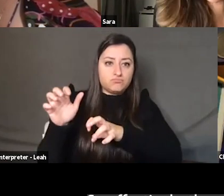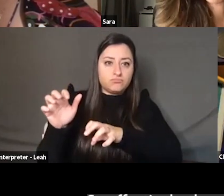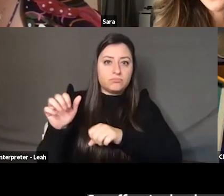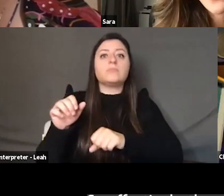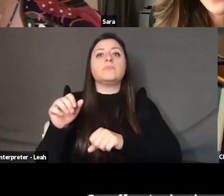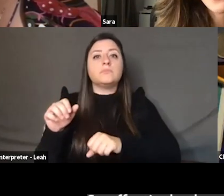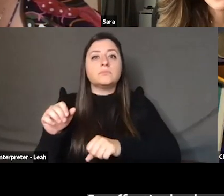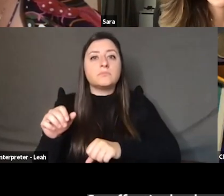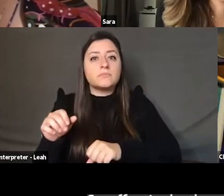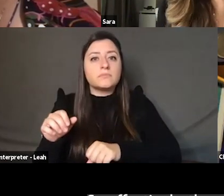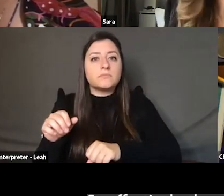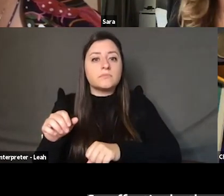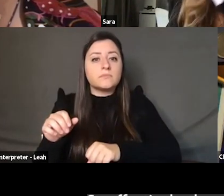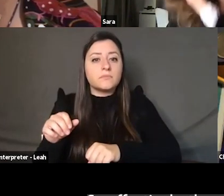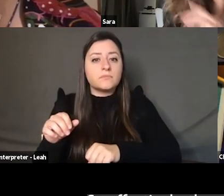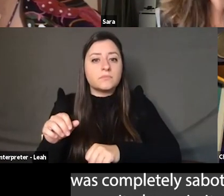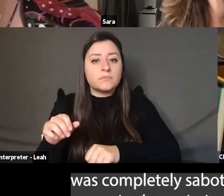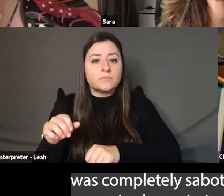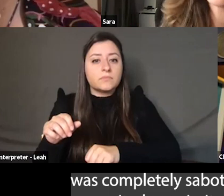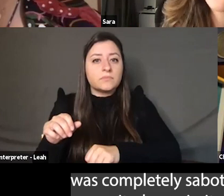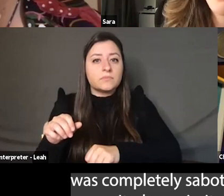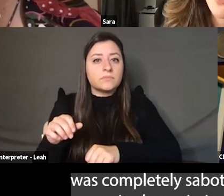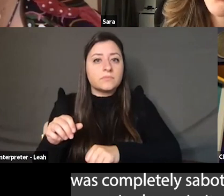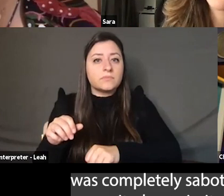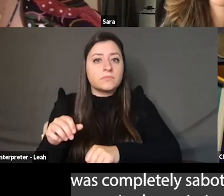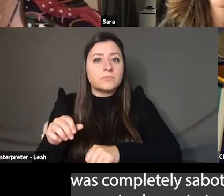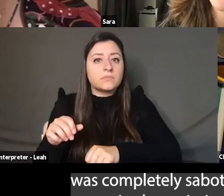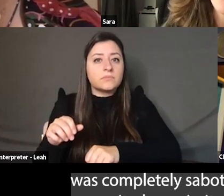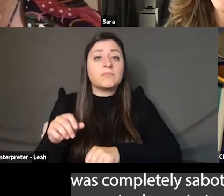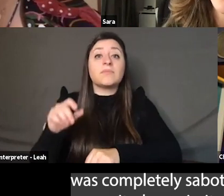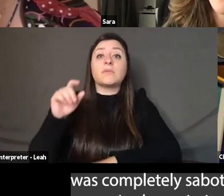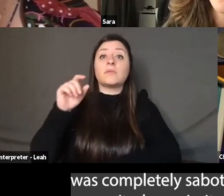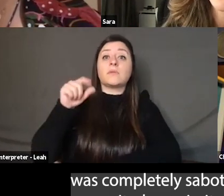still effectively the government today was completely sabotaged by the